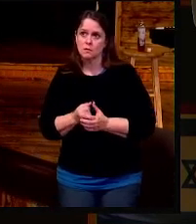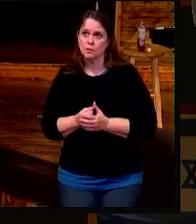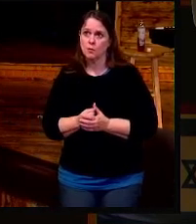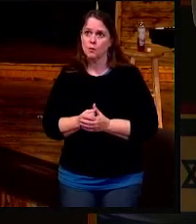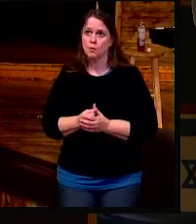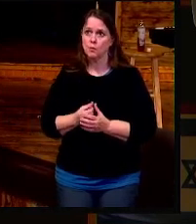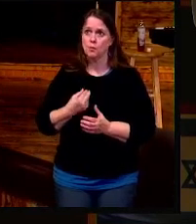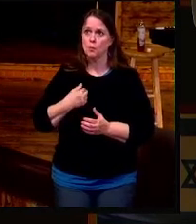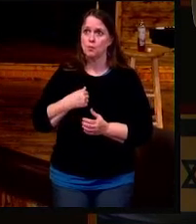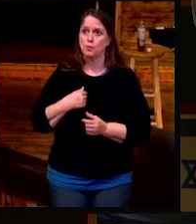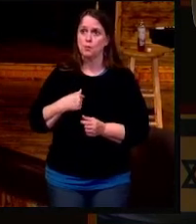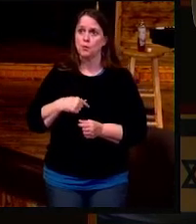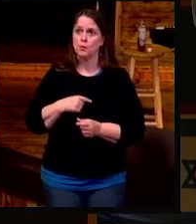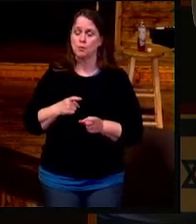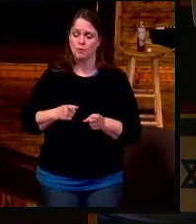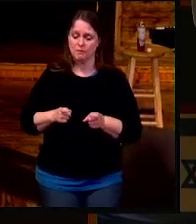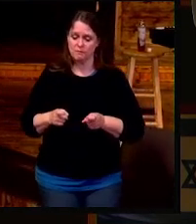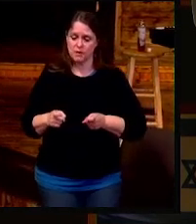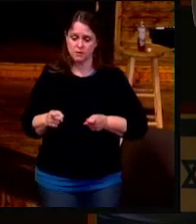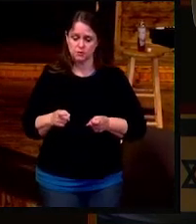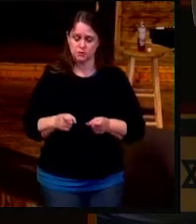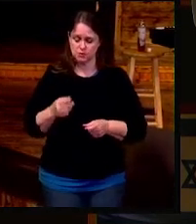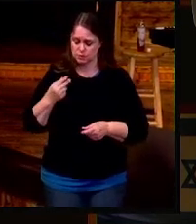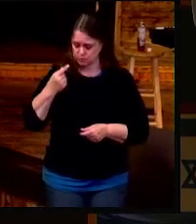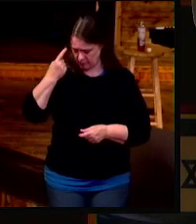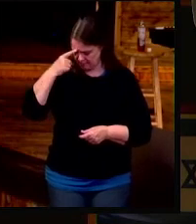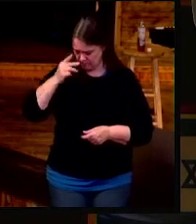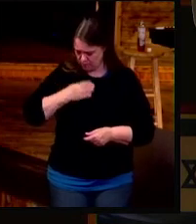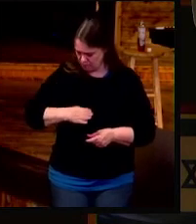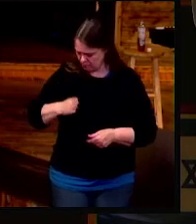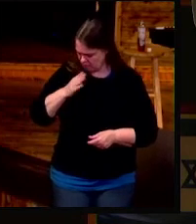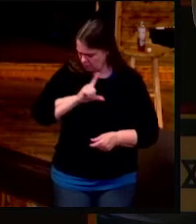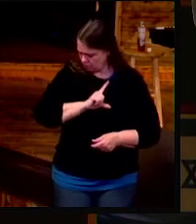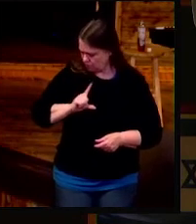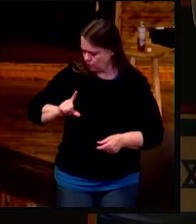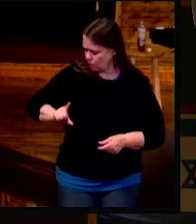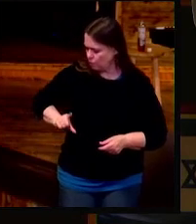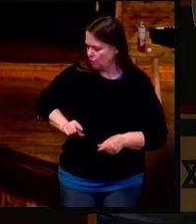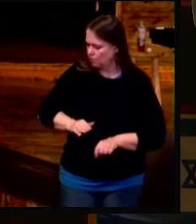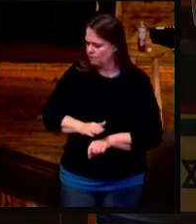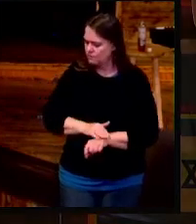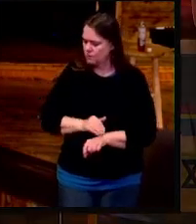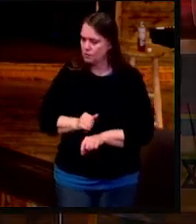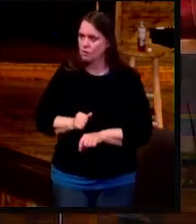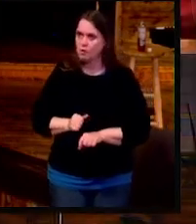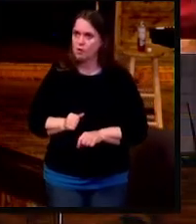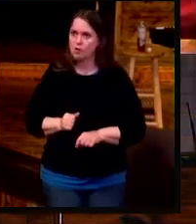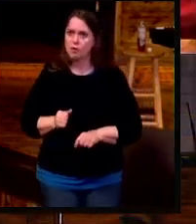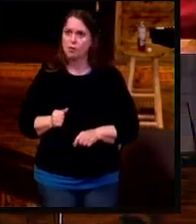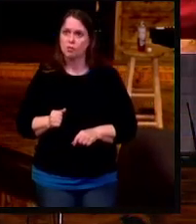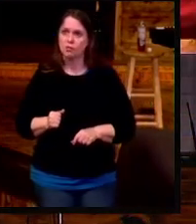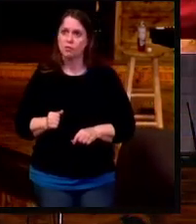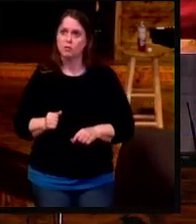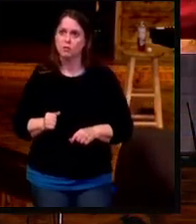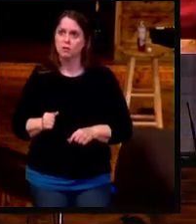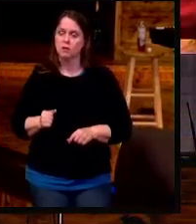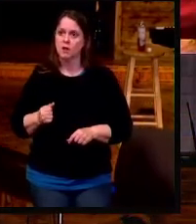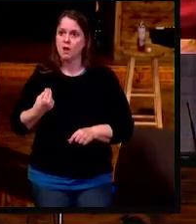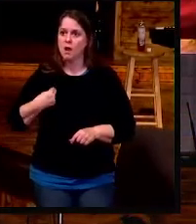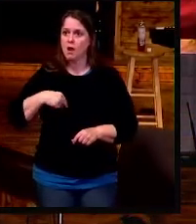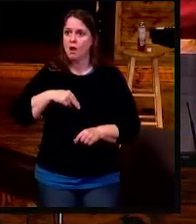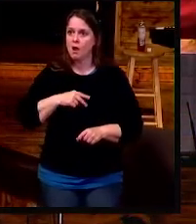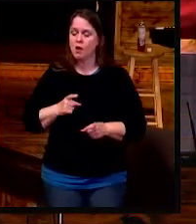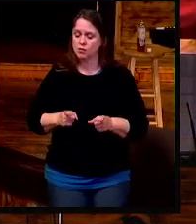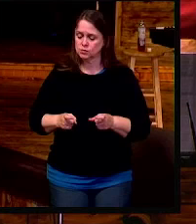because we'll face a stricter judgment. But Lord, if our calling is to become such a thing, Lord, we know that our judgment will be